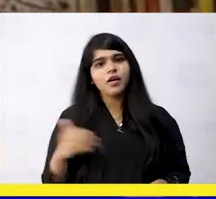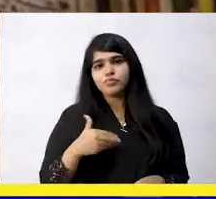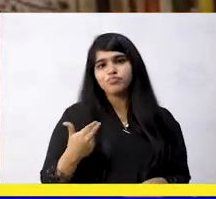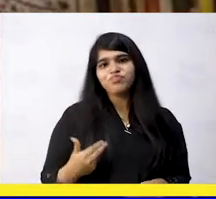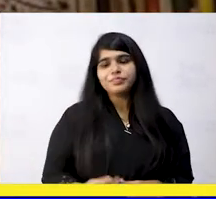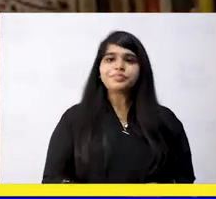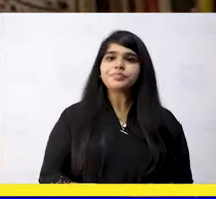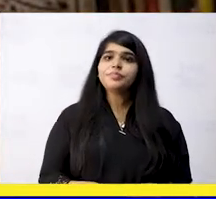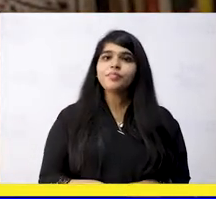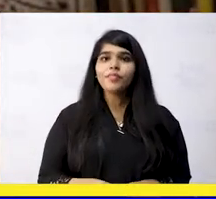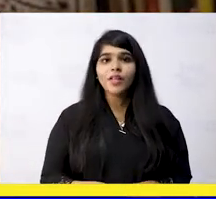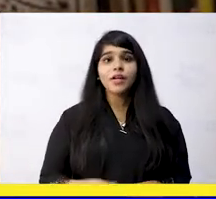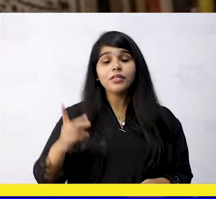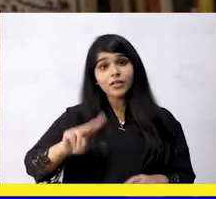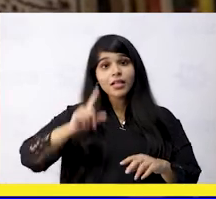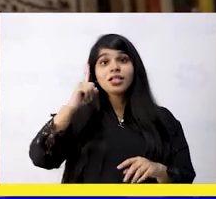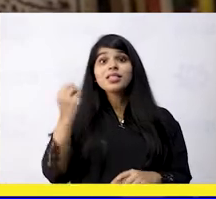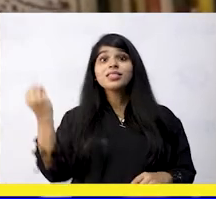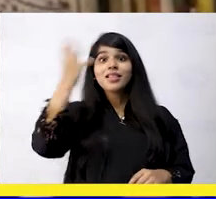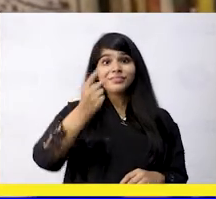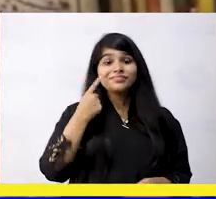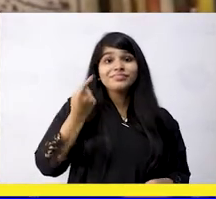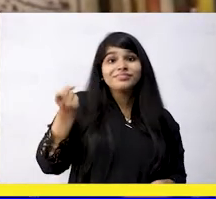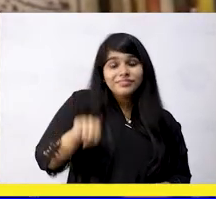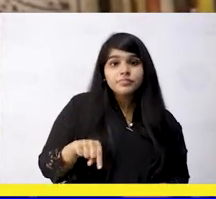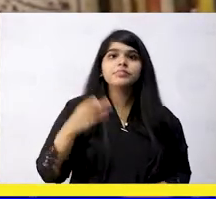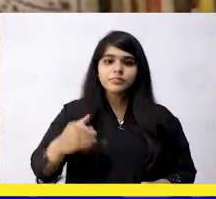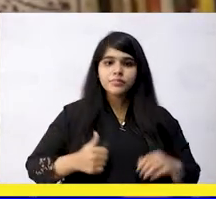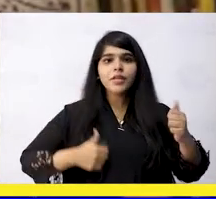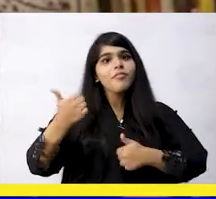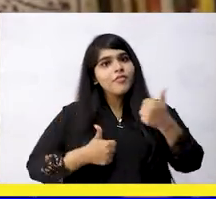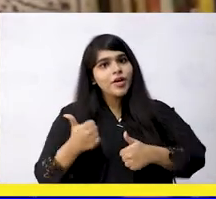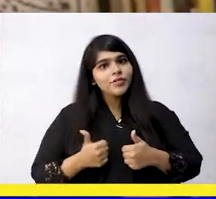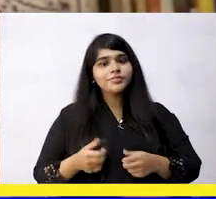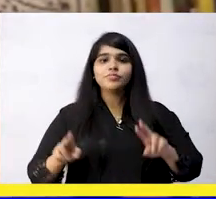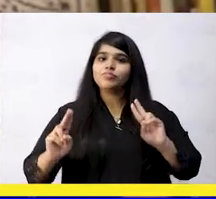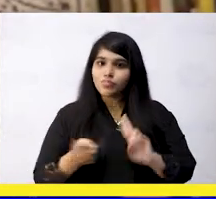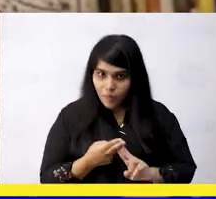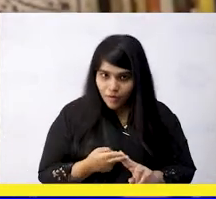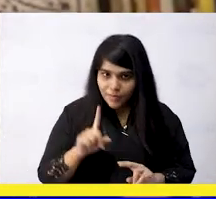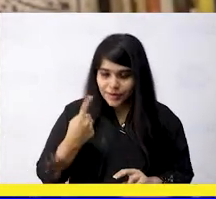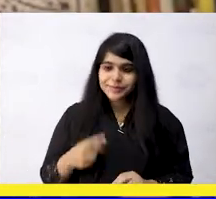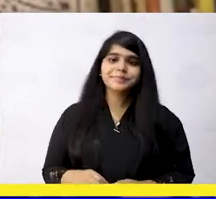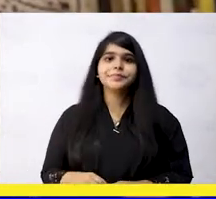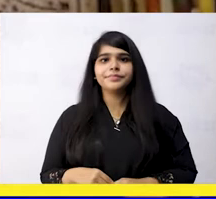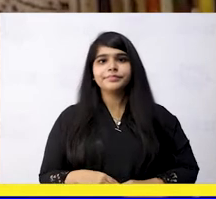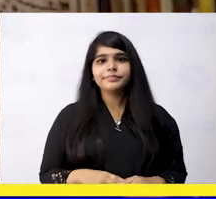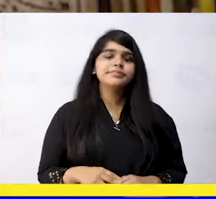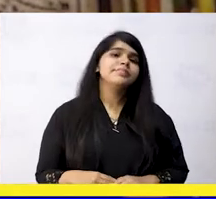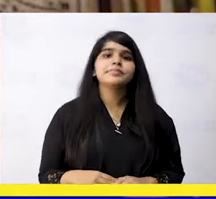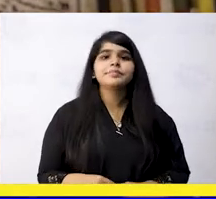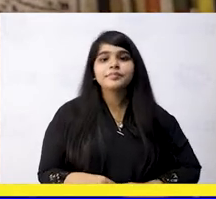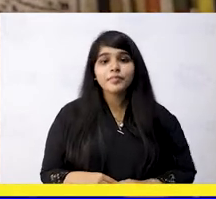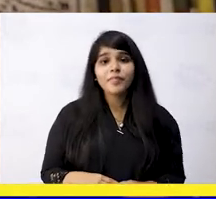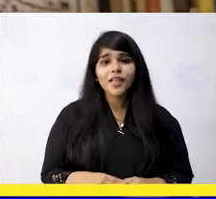race." And so it was. The next day, the tortoise and the hare arranged to meet at the edge of the